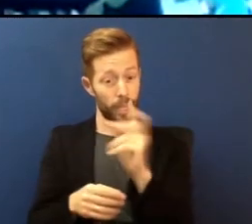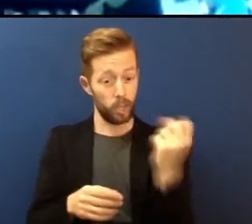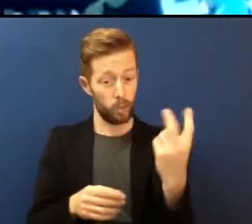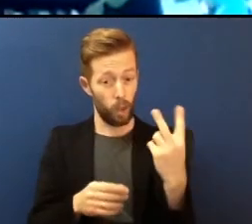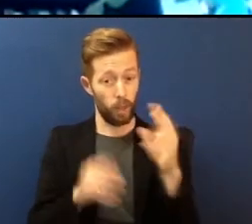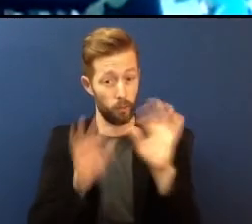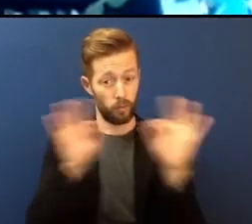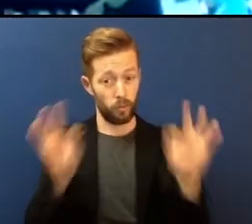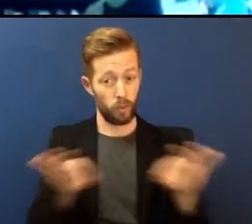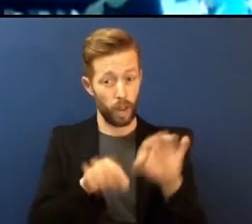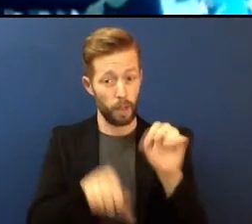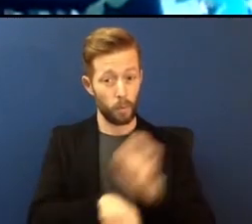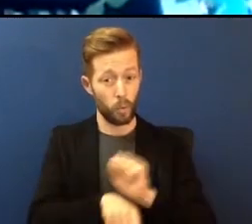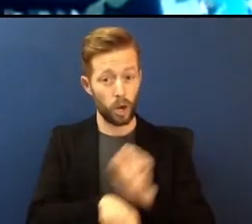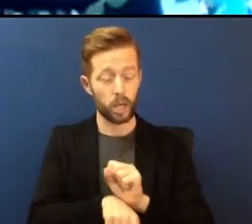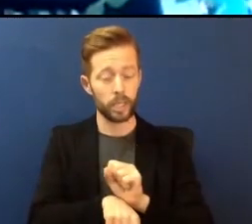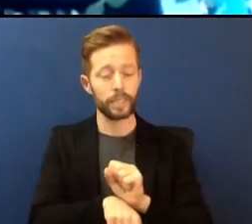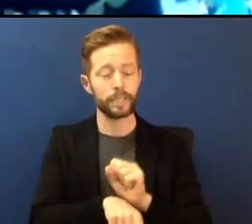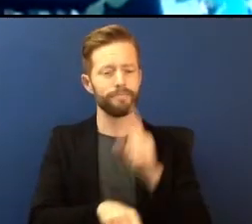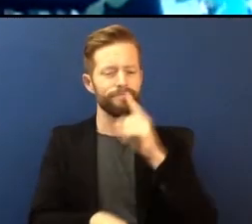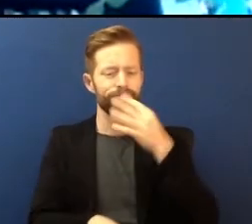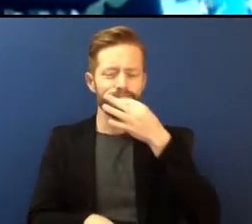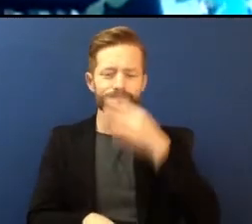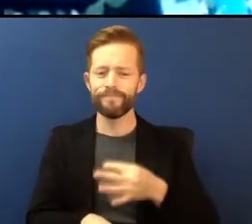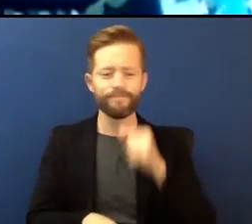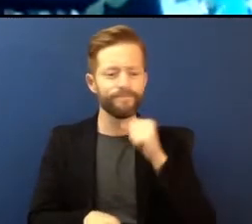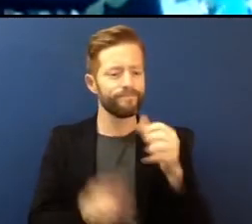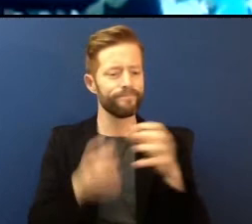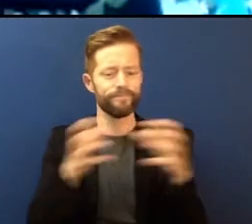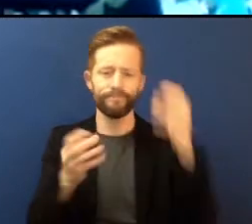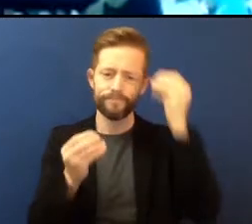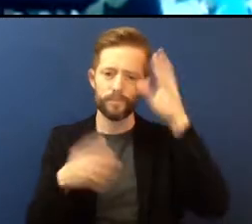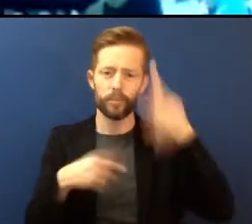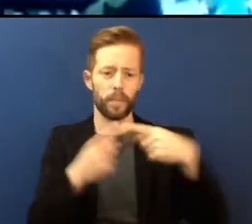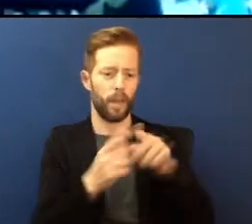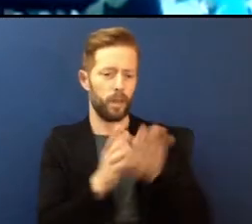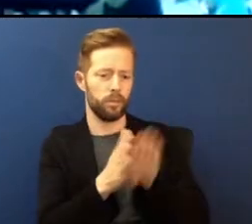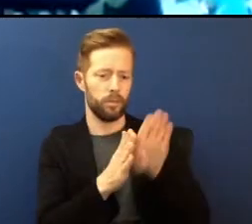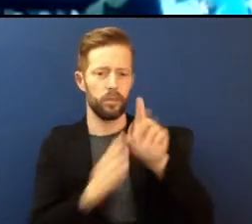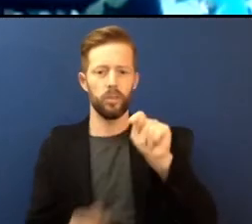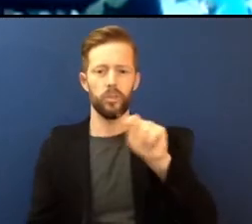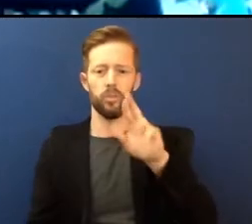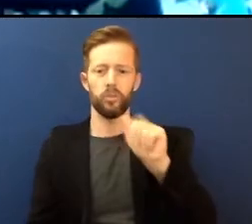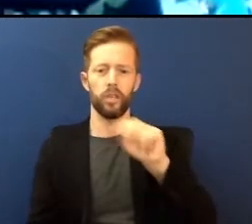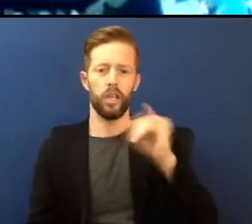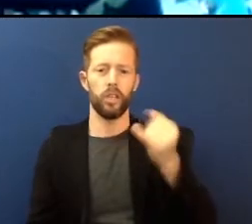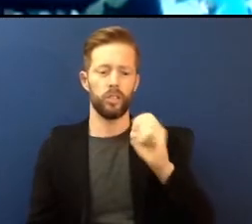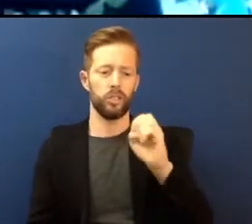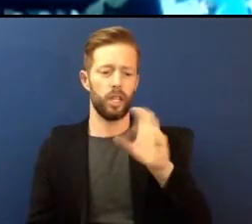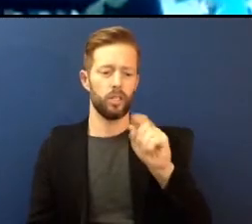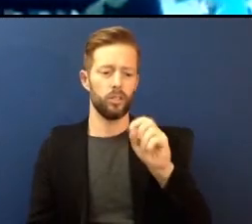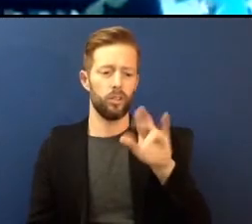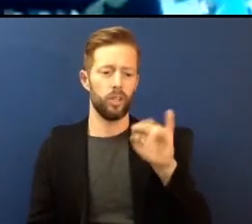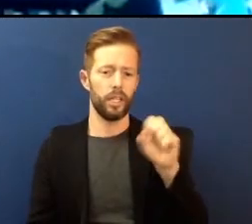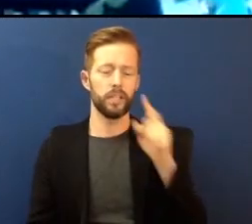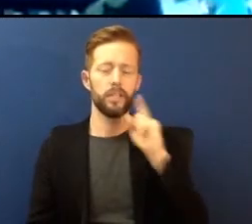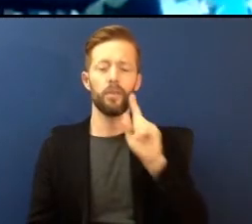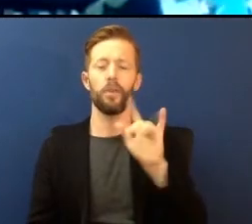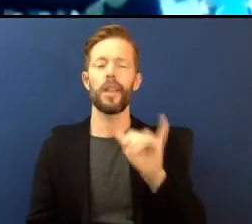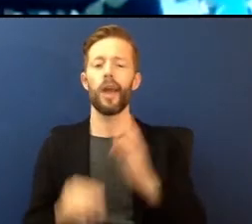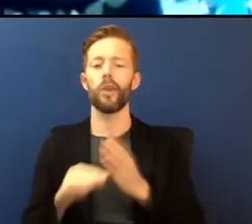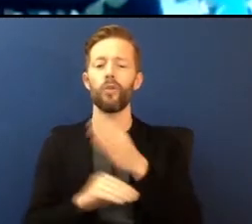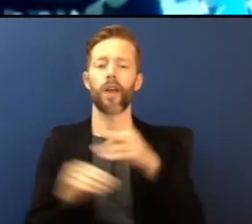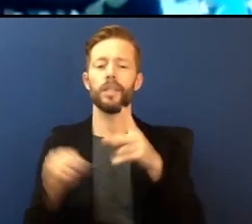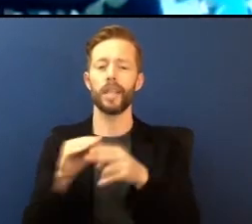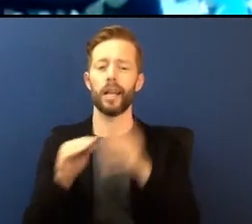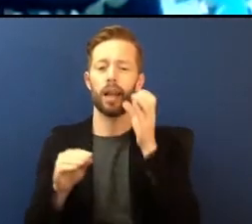framework, they don't really give you a huge amount of information on the trajectories for cross-cutting concepts.